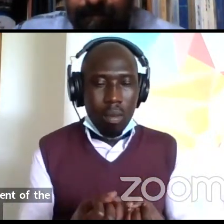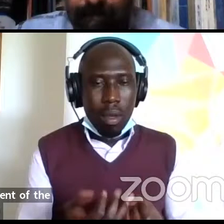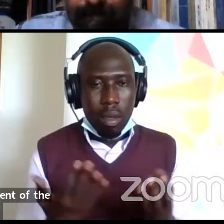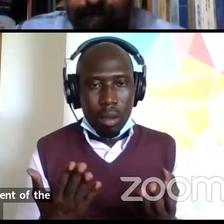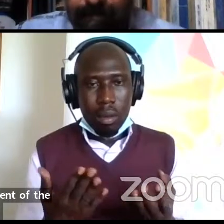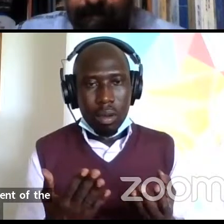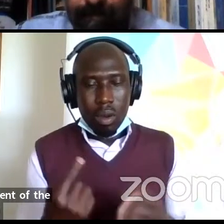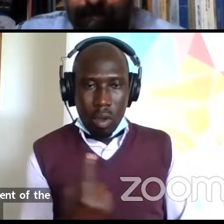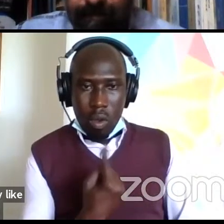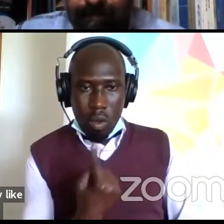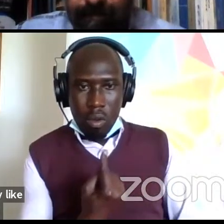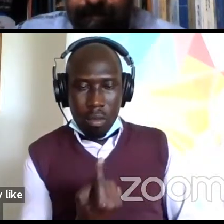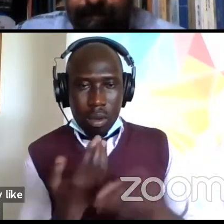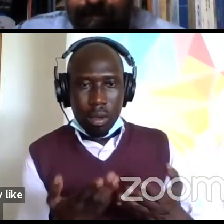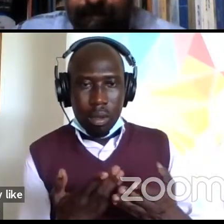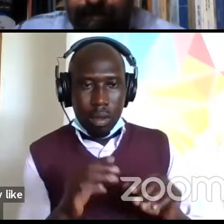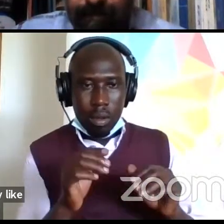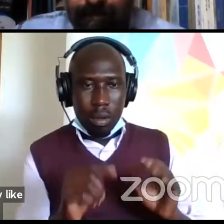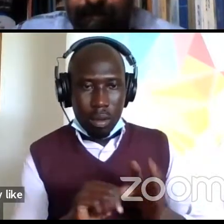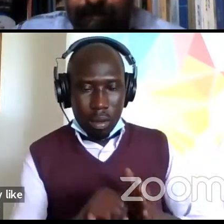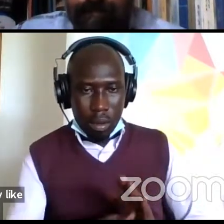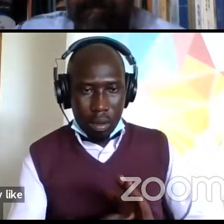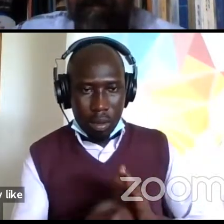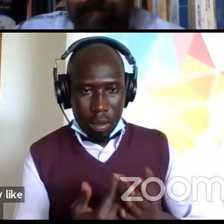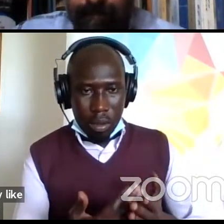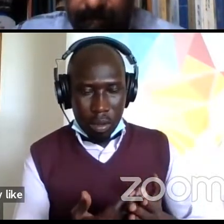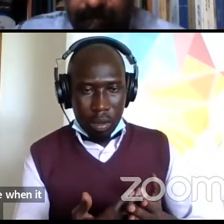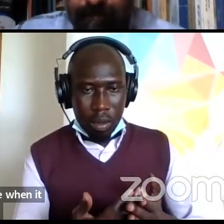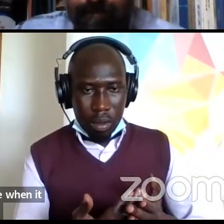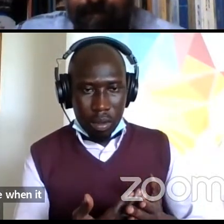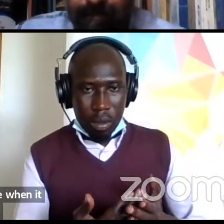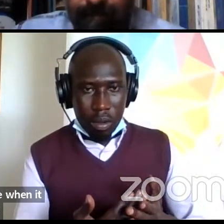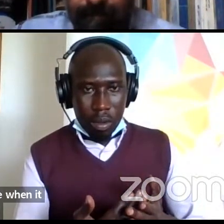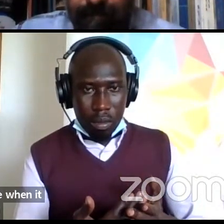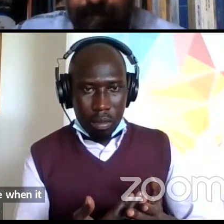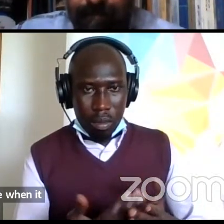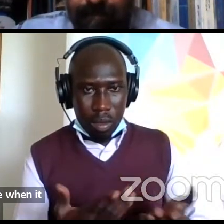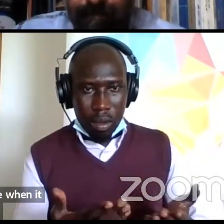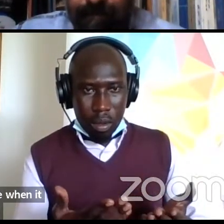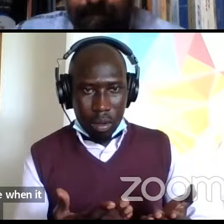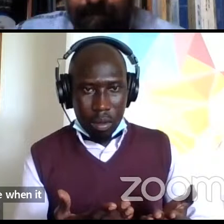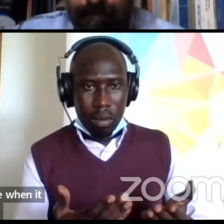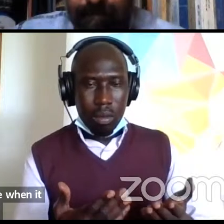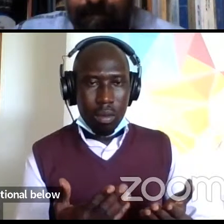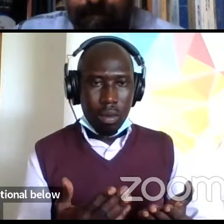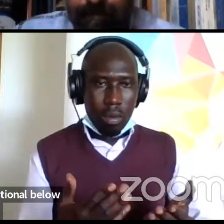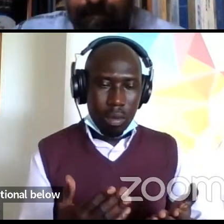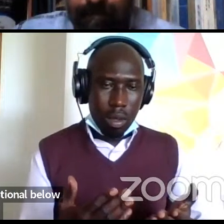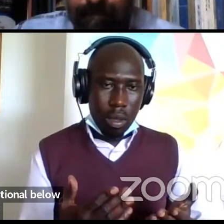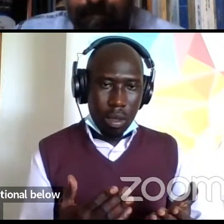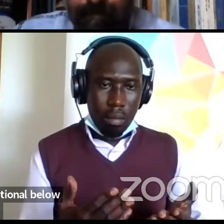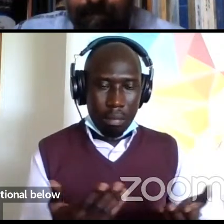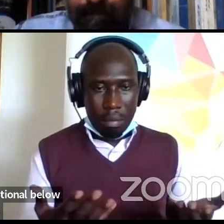not only like when it comes to the physical security, but also like the emotional abuse,